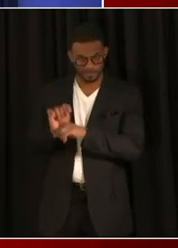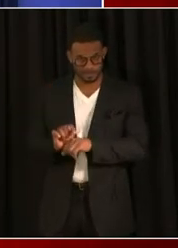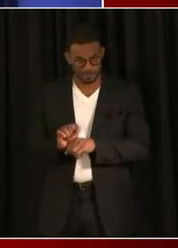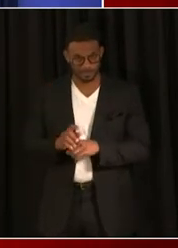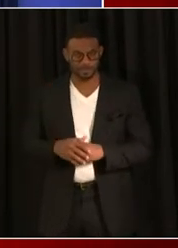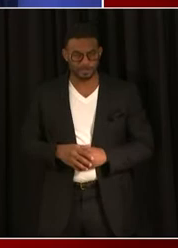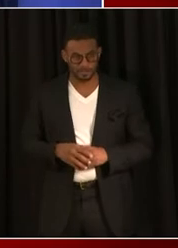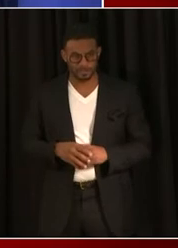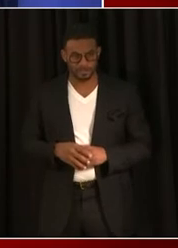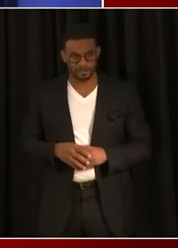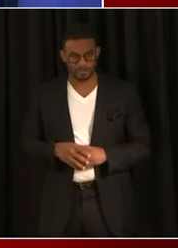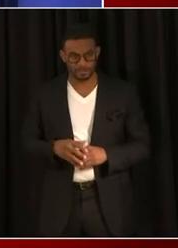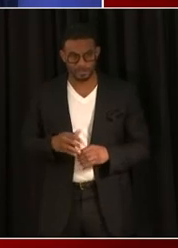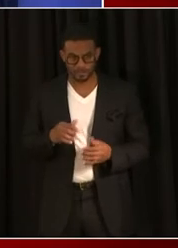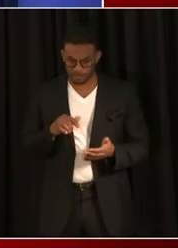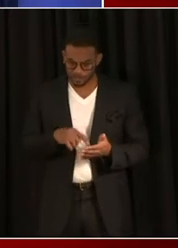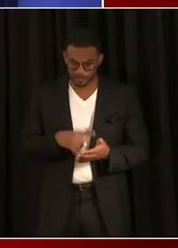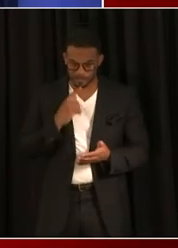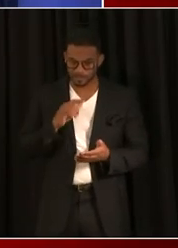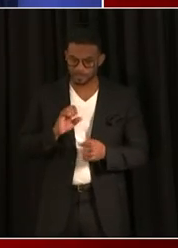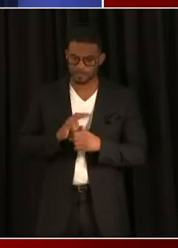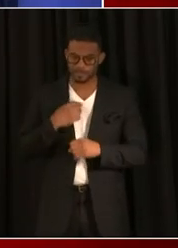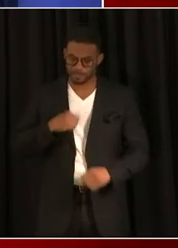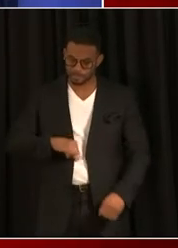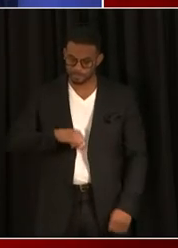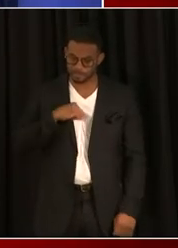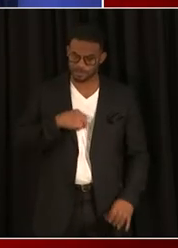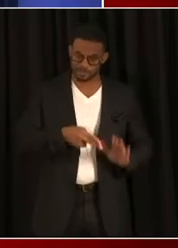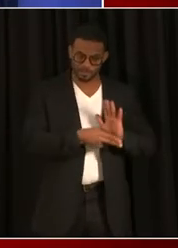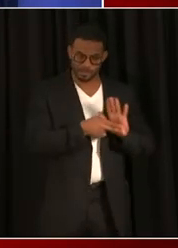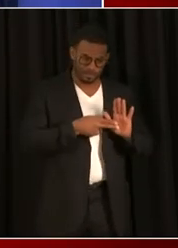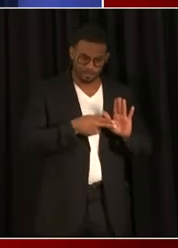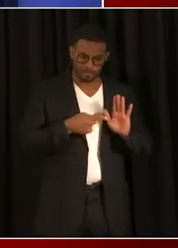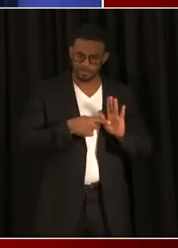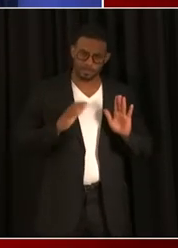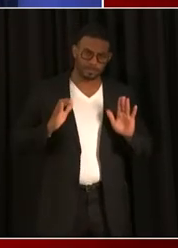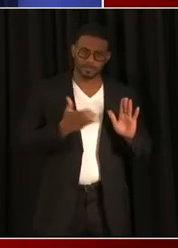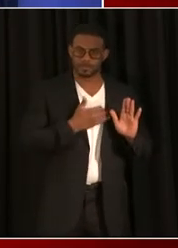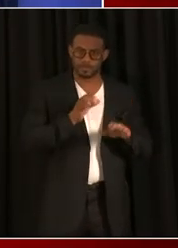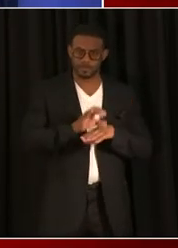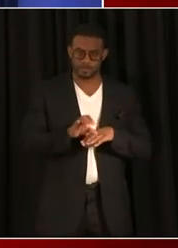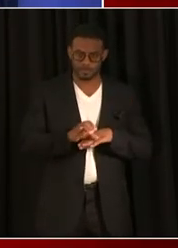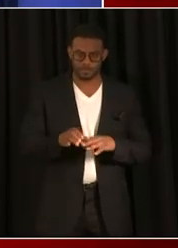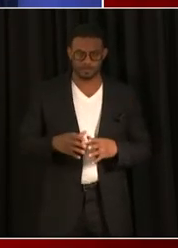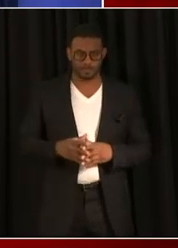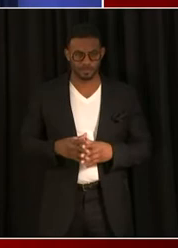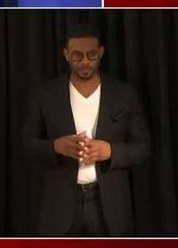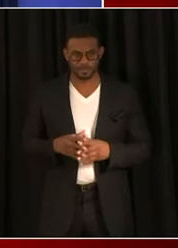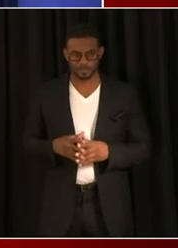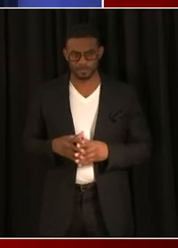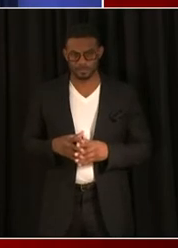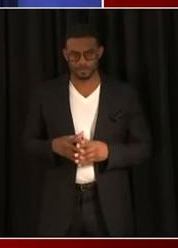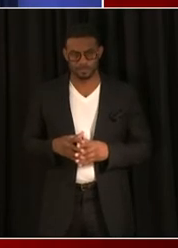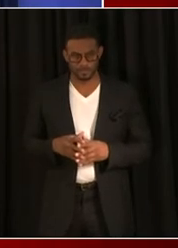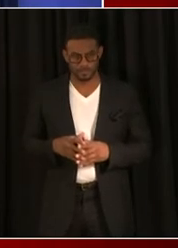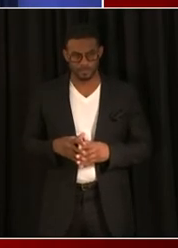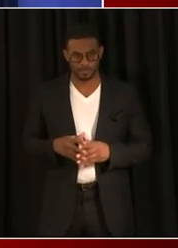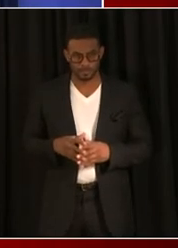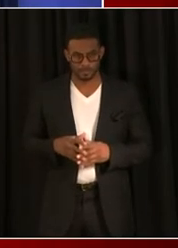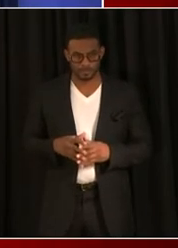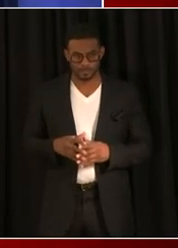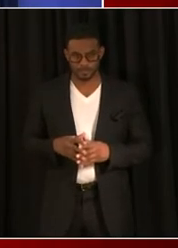to eat chocolate. This is fine gourmet chocolate. It means cocoa butter, cocoa